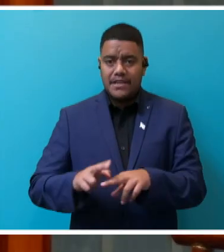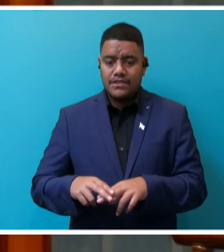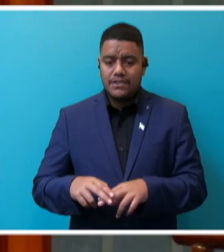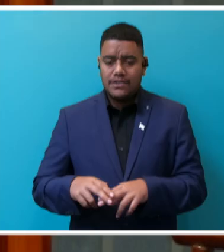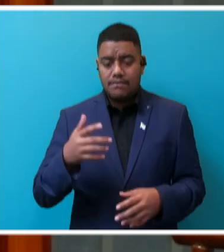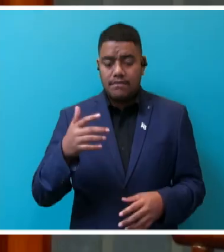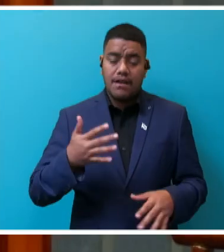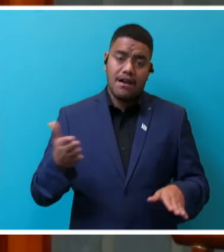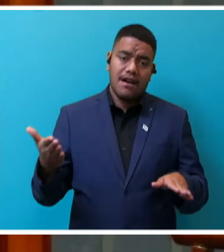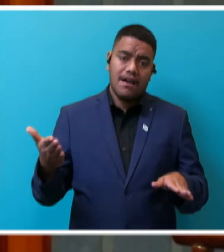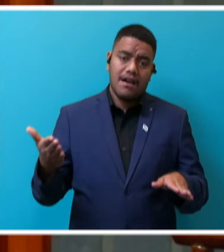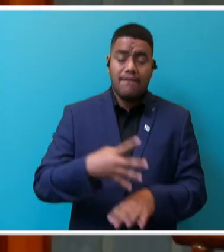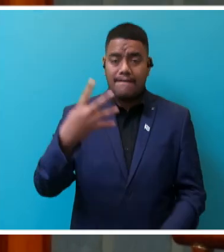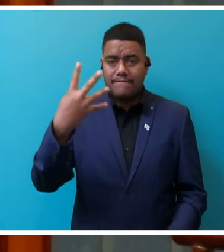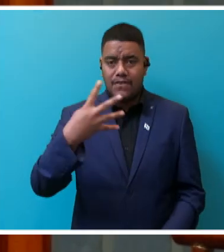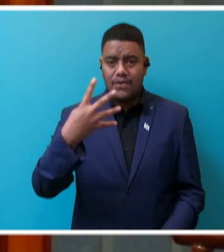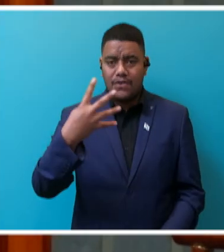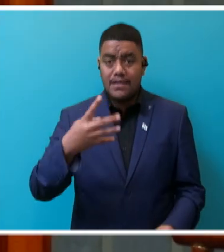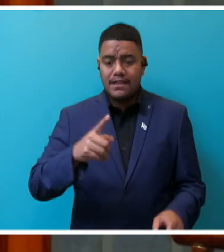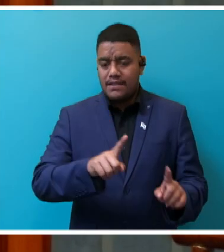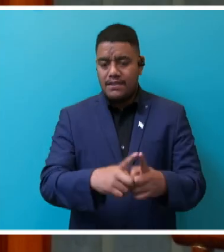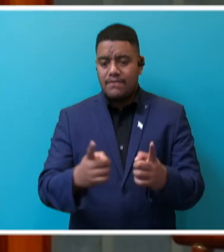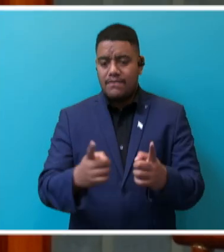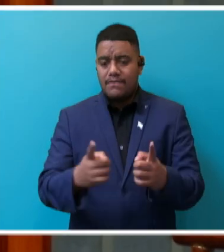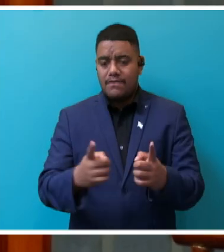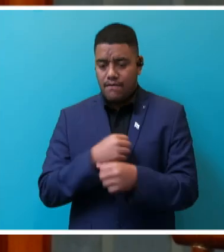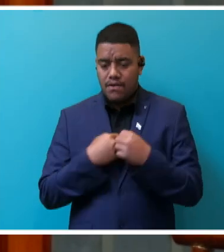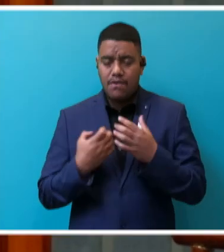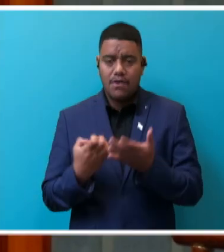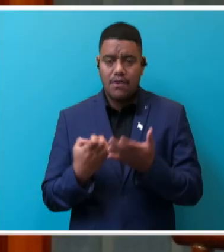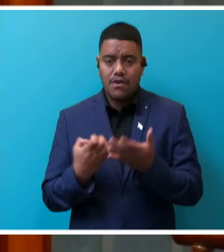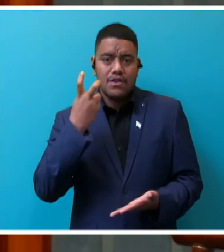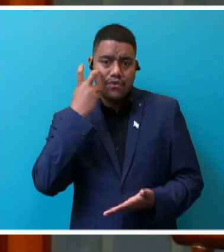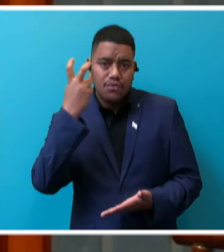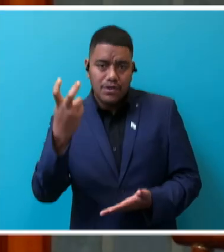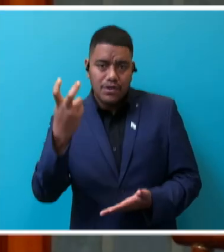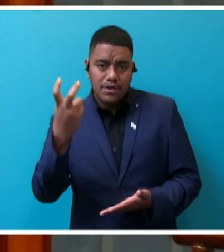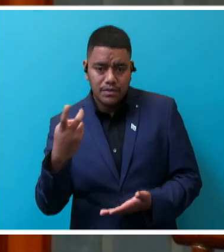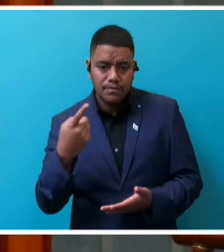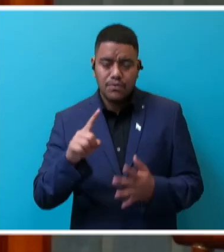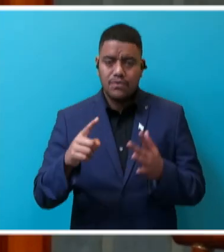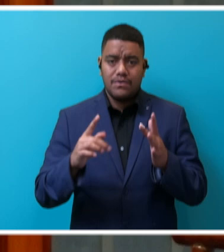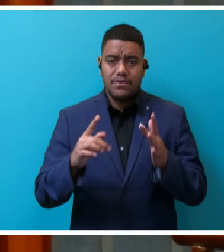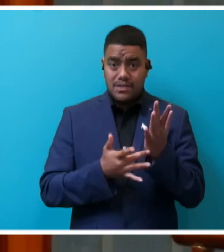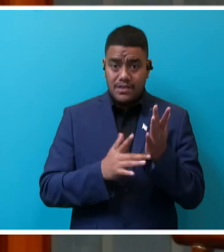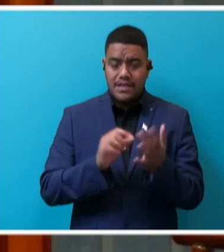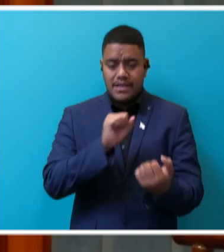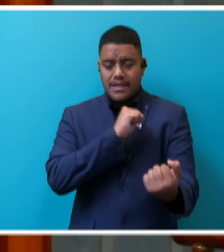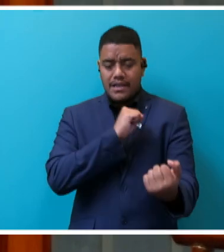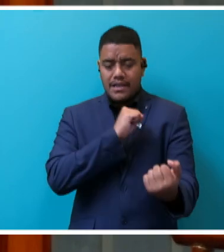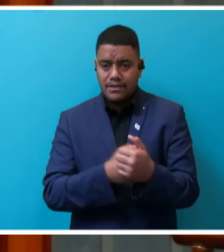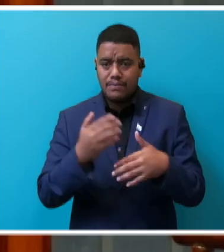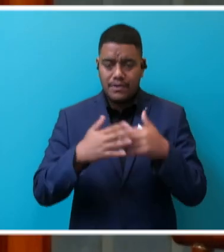14 key sectors of our economy, from tourism and manufacturing to ICT, energy,